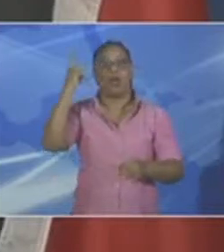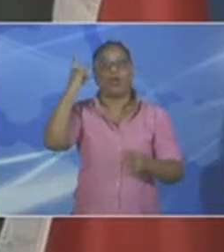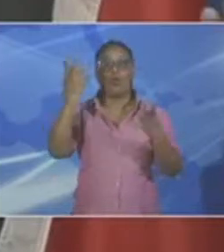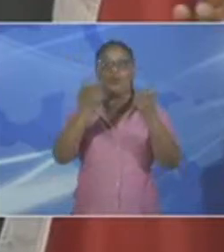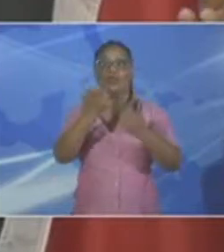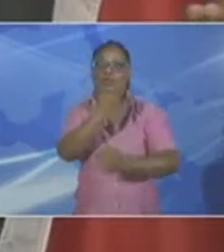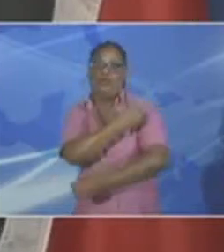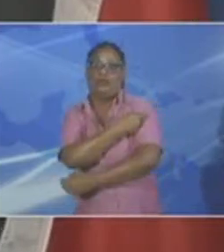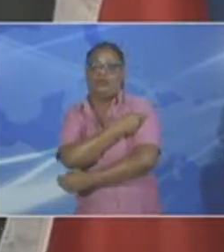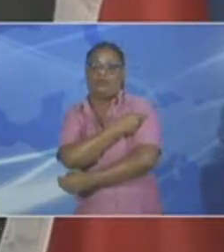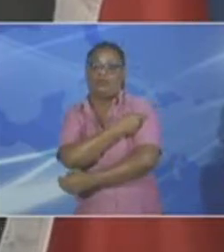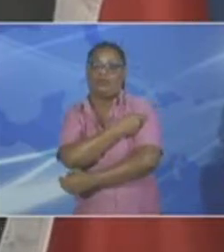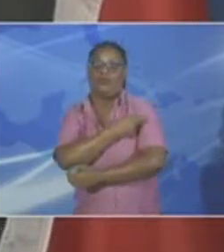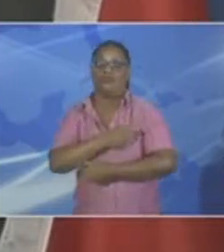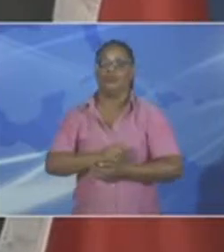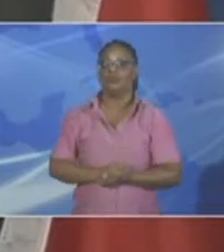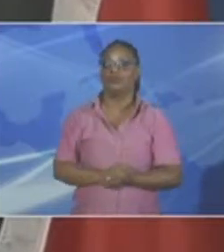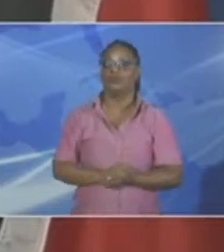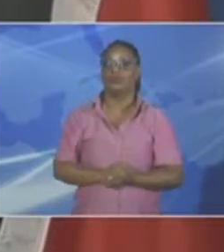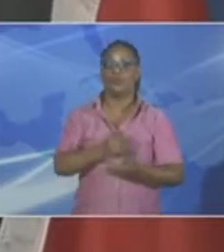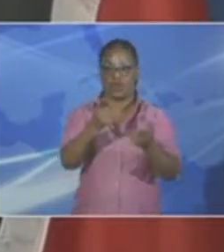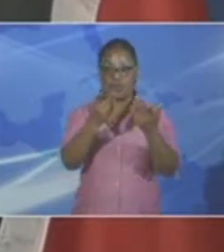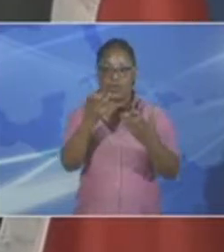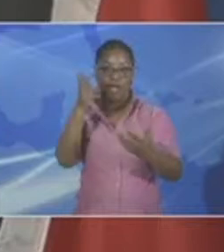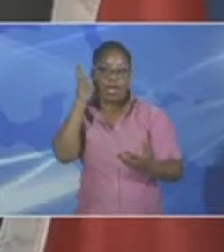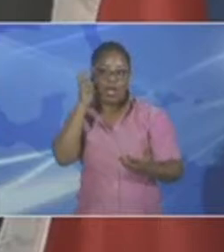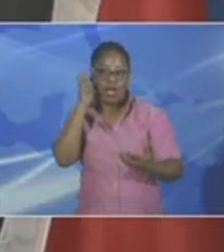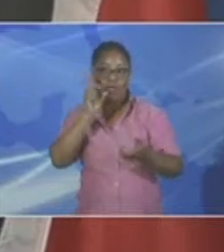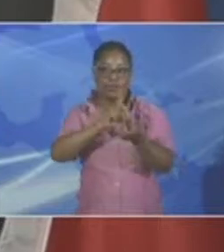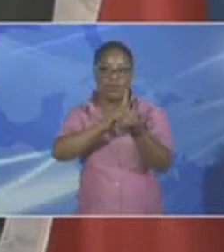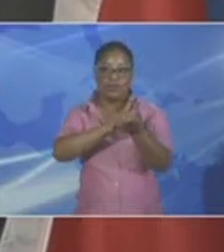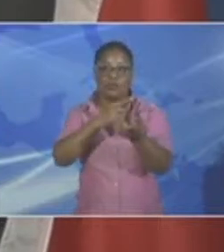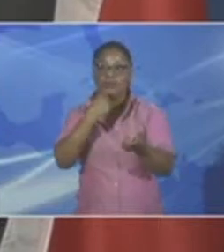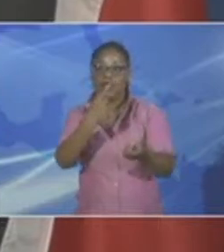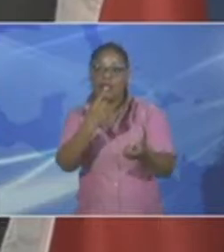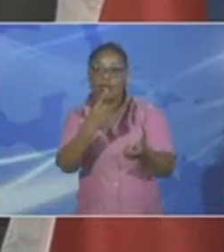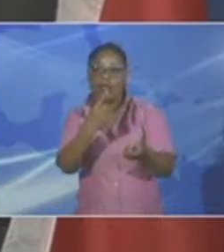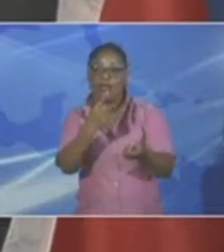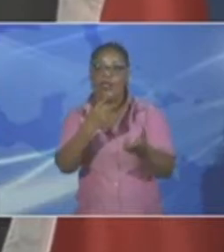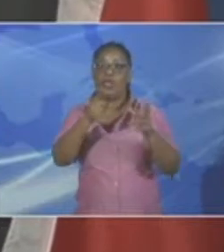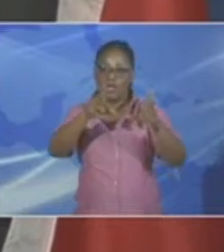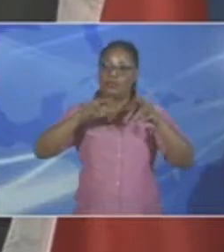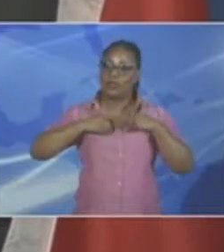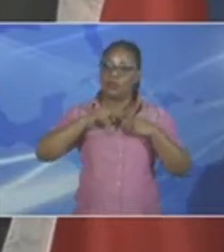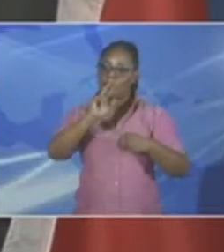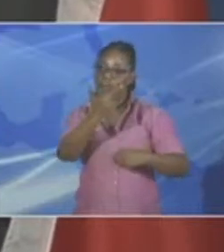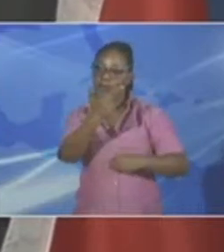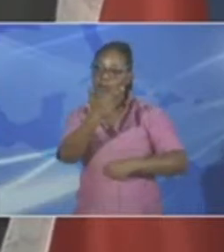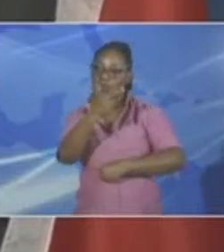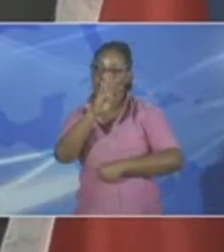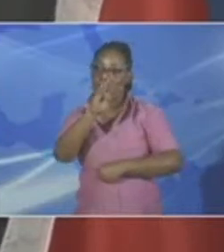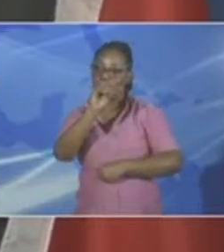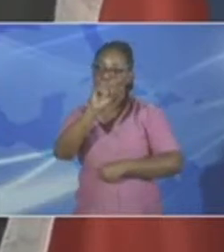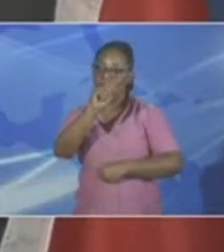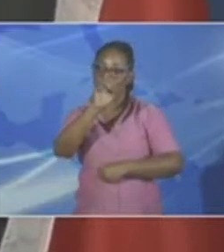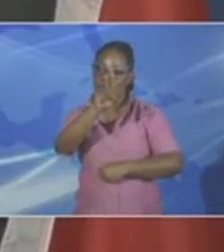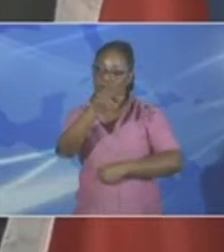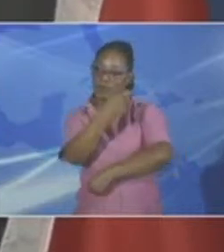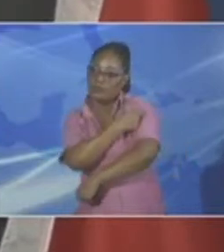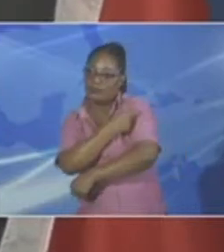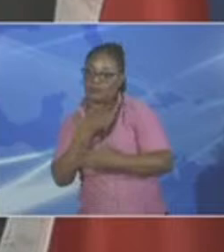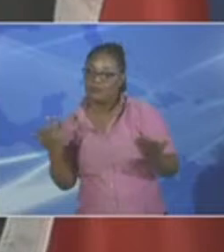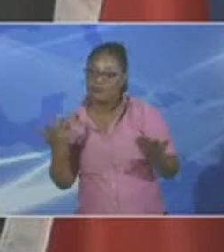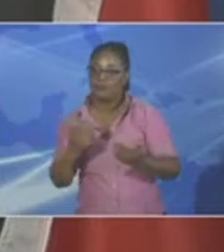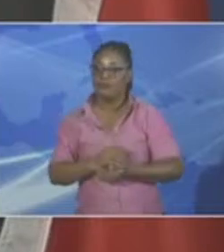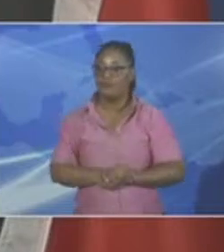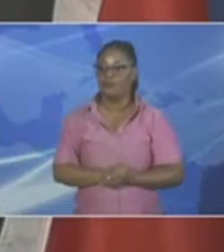we speak today, you would have heard the doctor saying to you, get boosted, get vaccinated. These are the